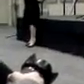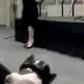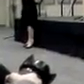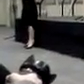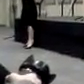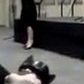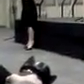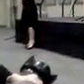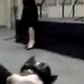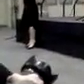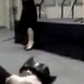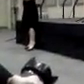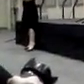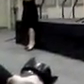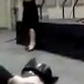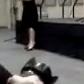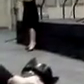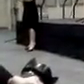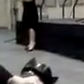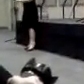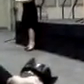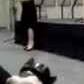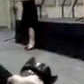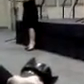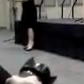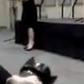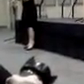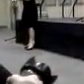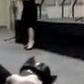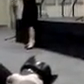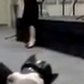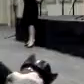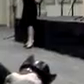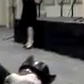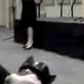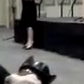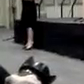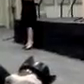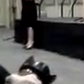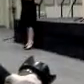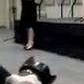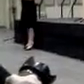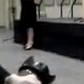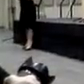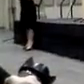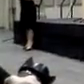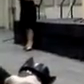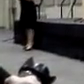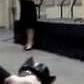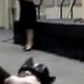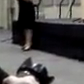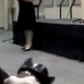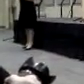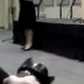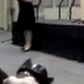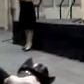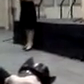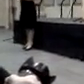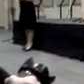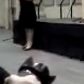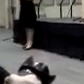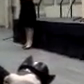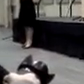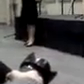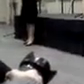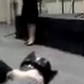and debt doesn't matter, and we have cut our deficit by a lot, and that's great, but I don't think it's responsible to say, okay,